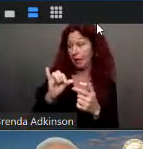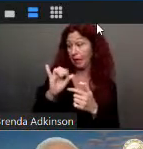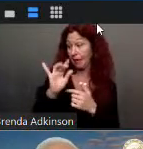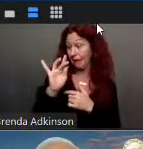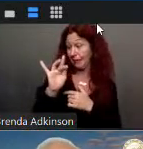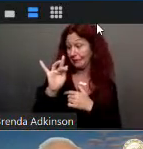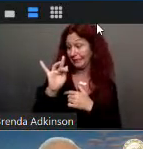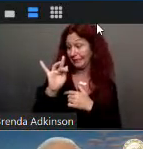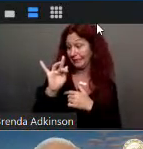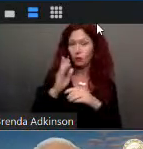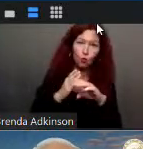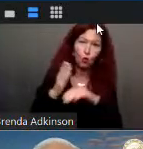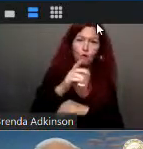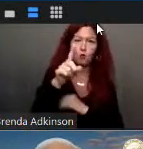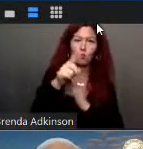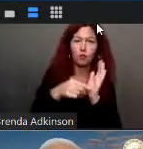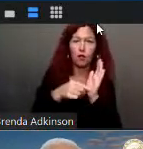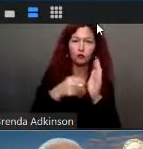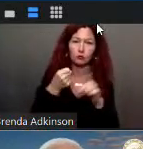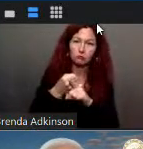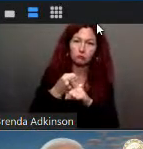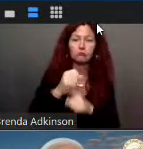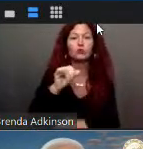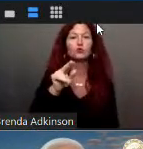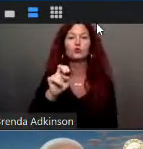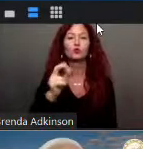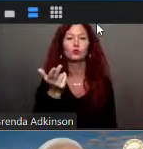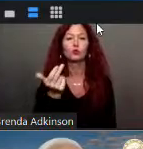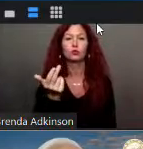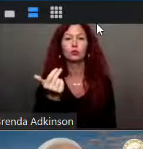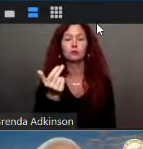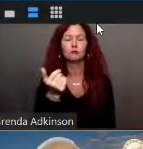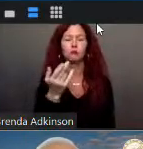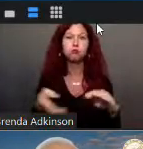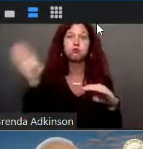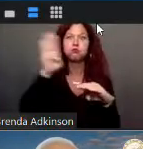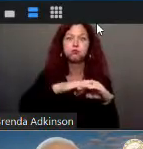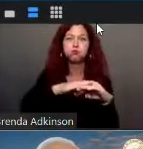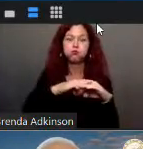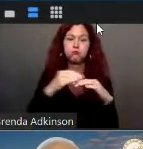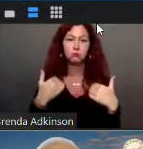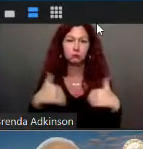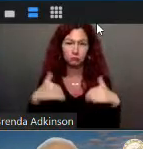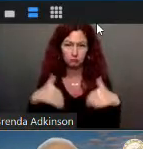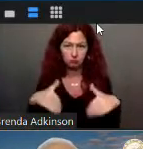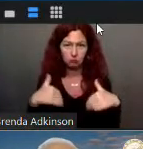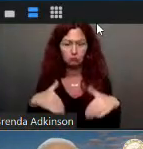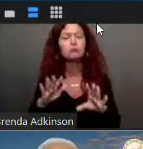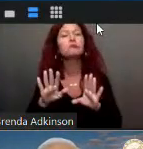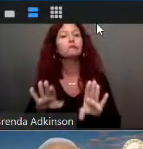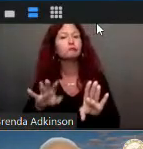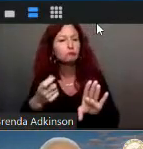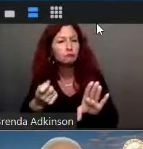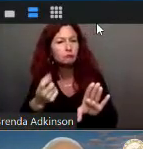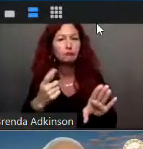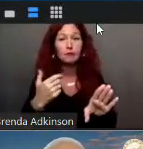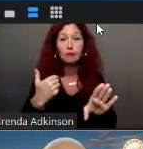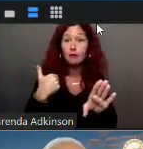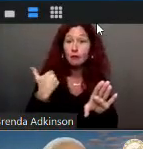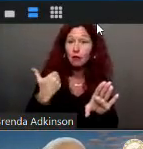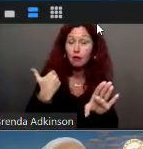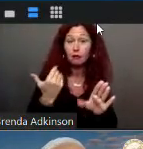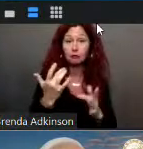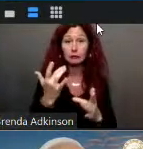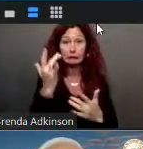over 1,000 on June 13th. Now, this group is likely the safest as far as getting ill from COVID-19.